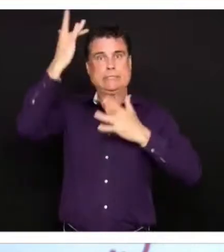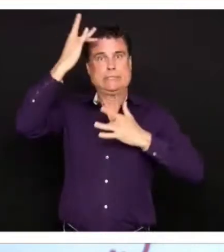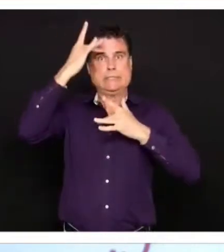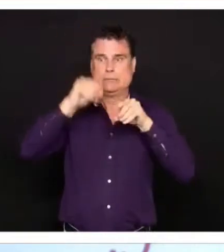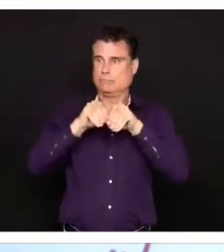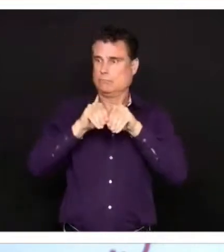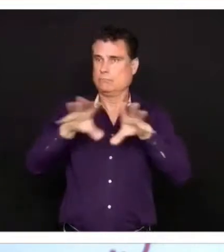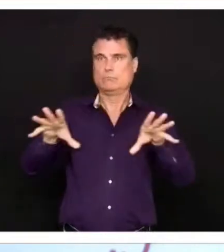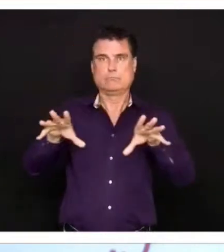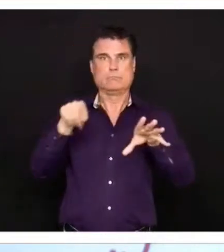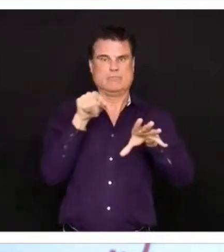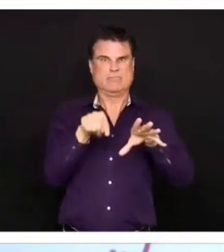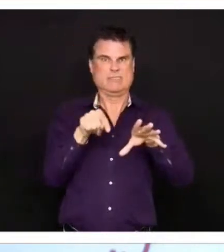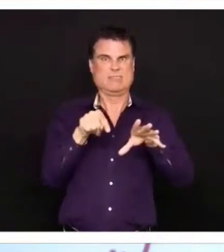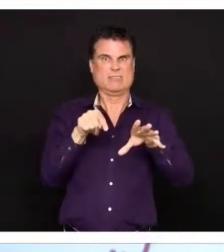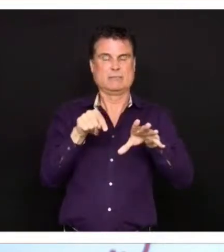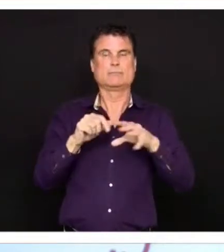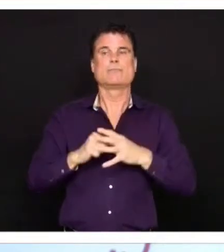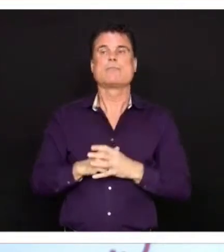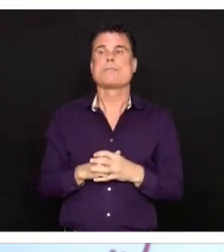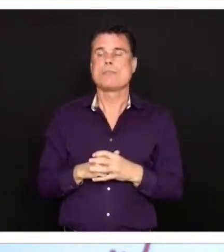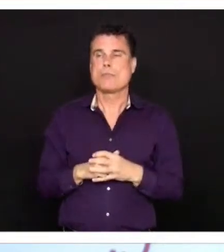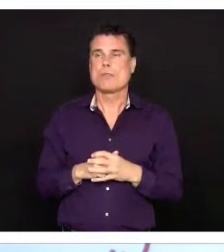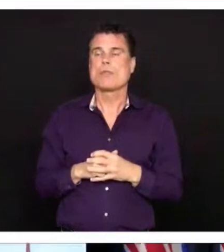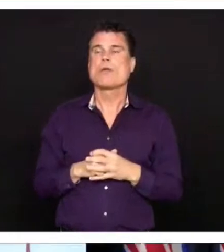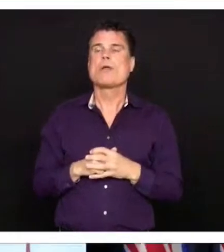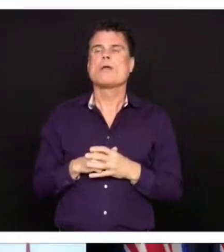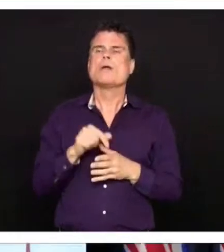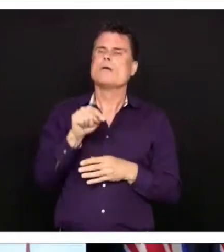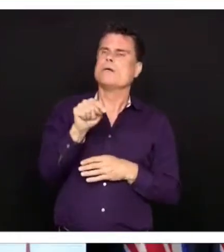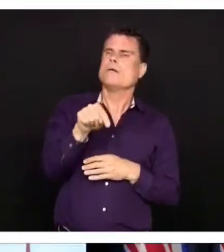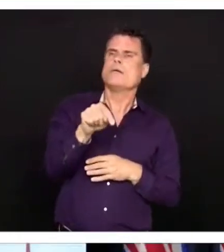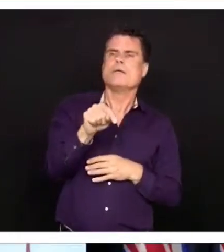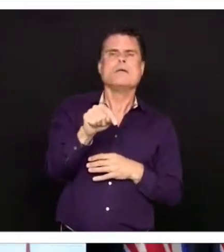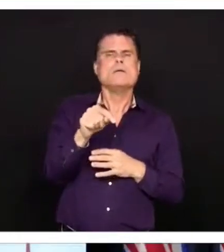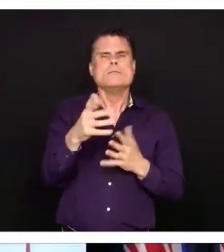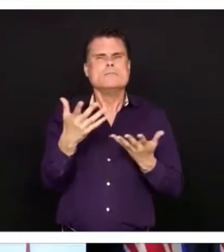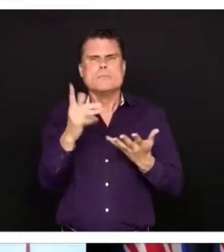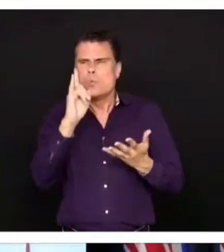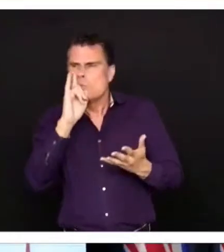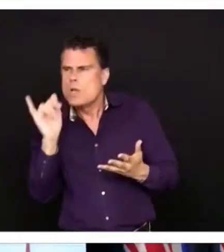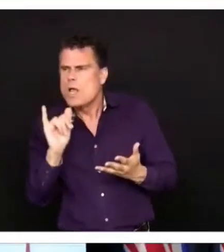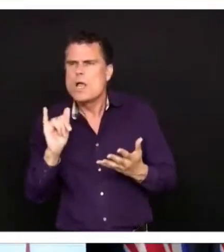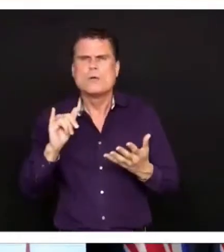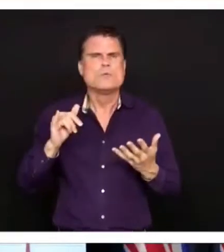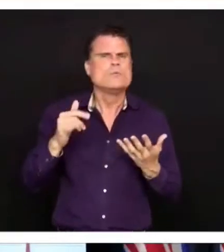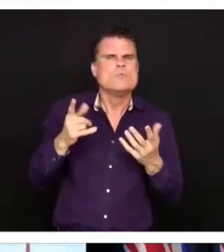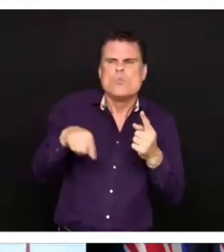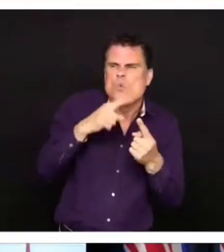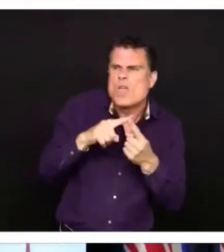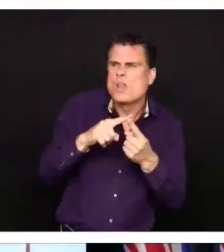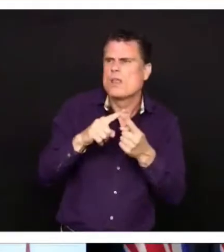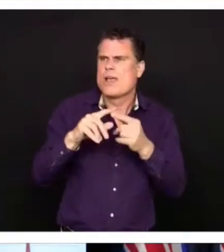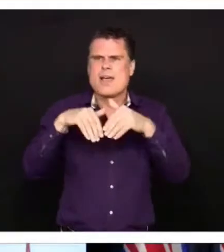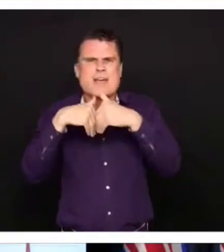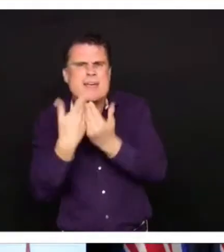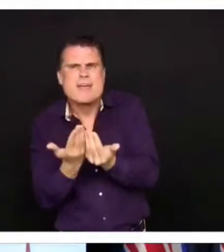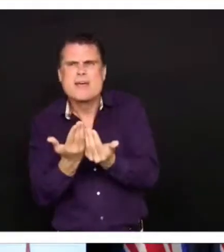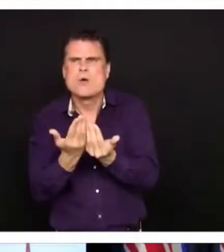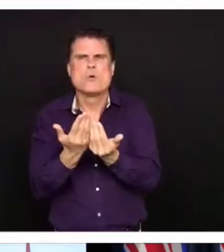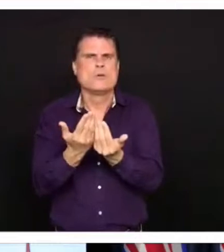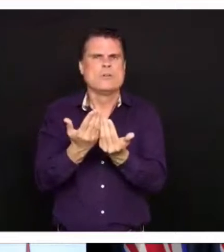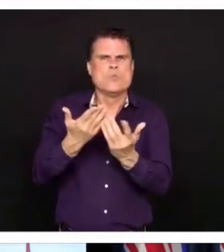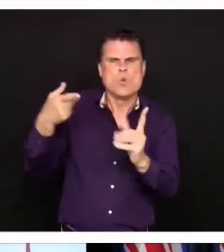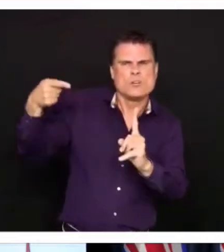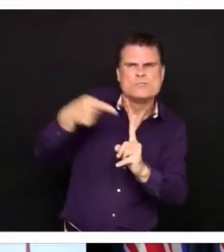This next slide, and I understand for those of you who want, there's a live streaming at the BC CDC website that will